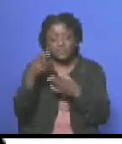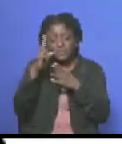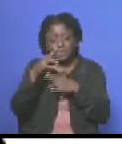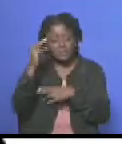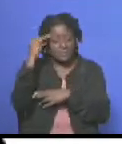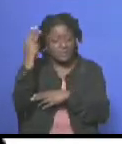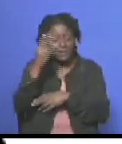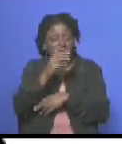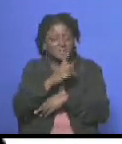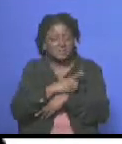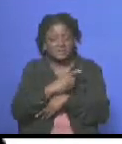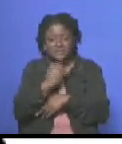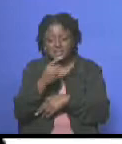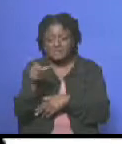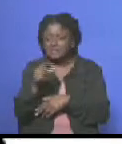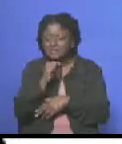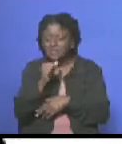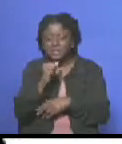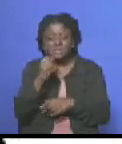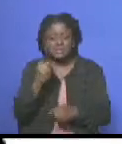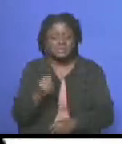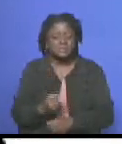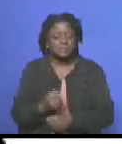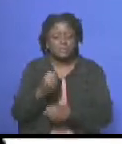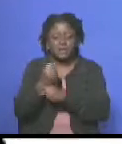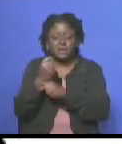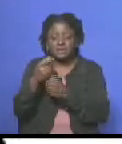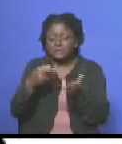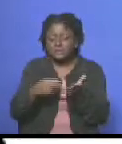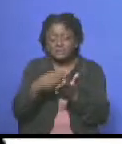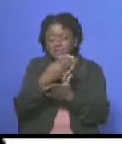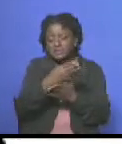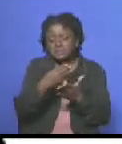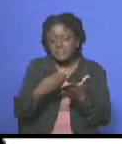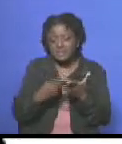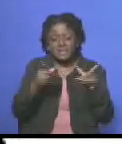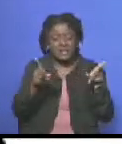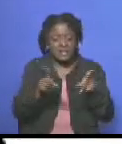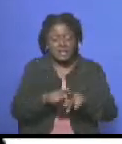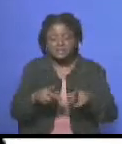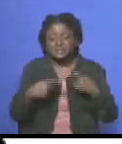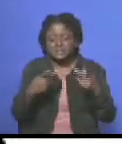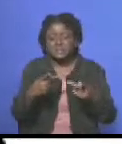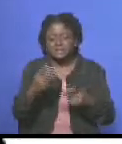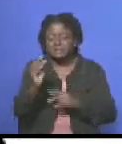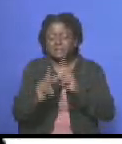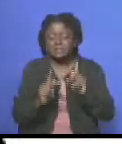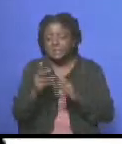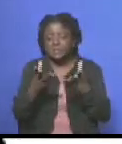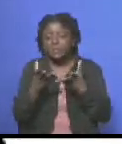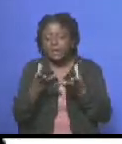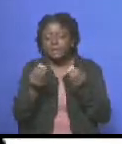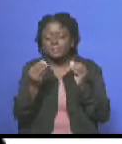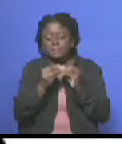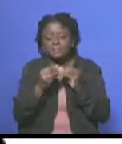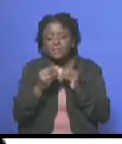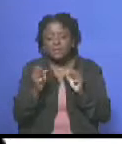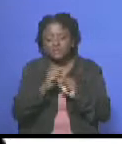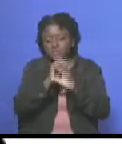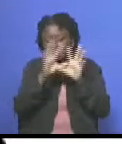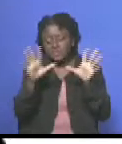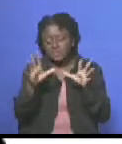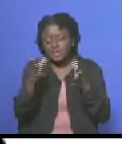contribution, charged that he could not support the rate reduction bill as it was presented. He says consumers want more transparency and accountability from the